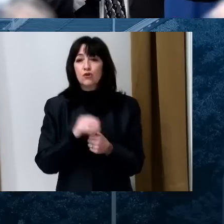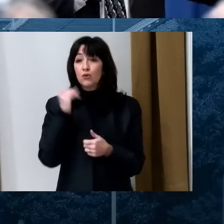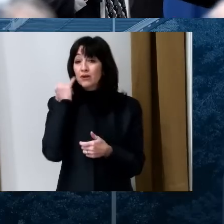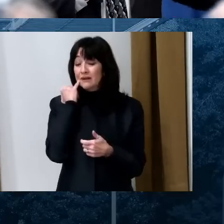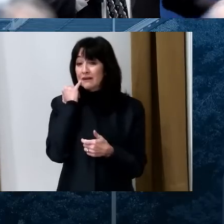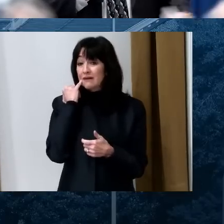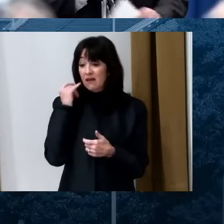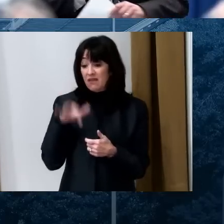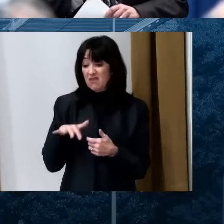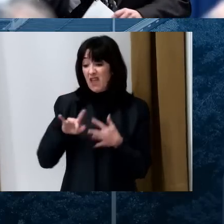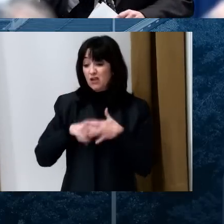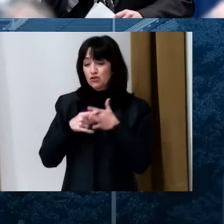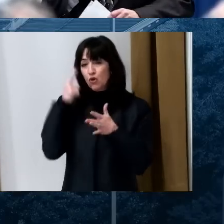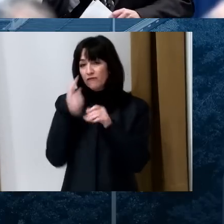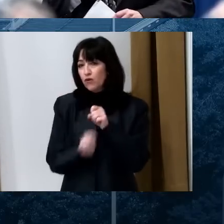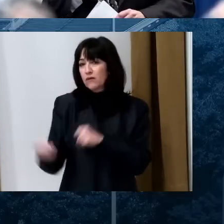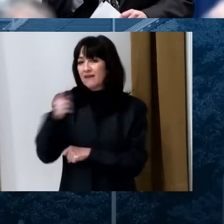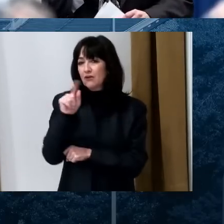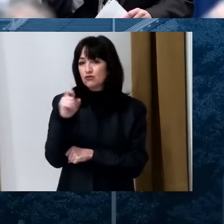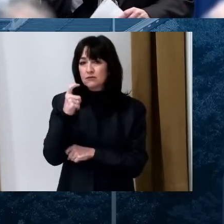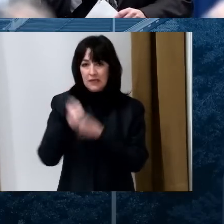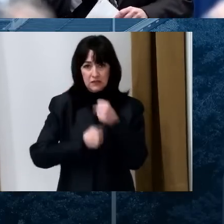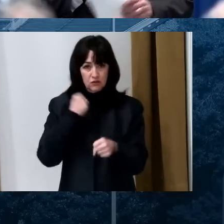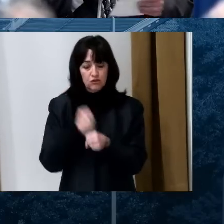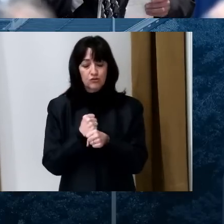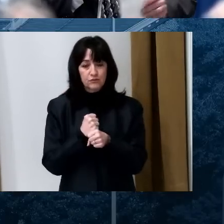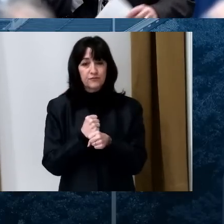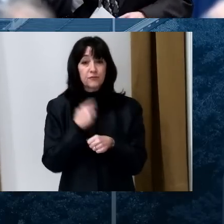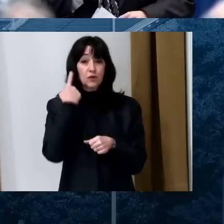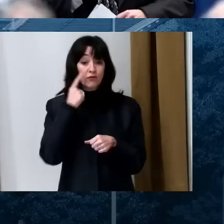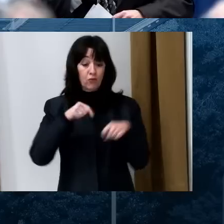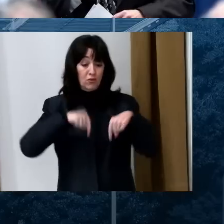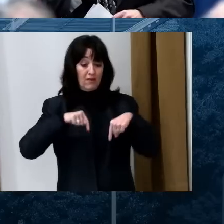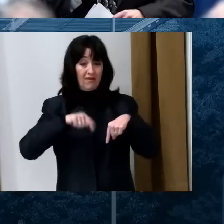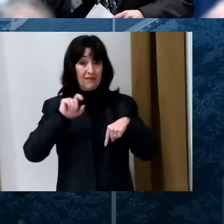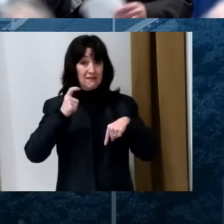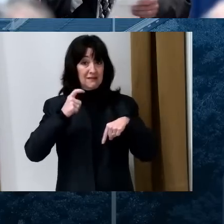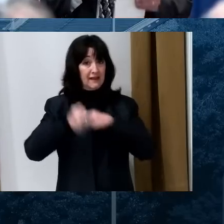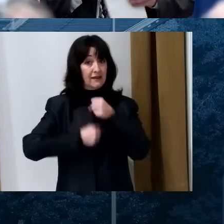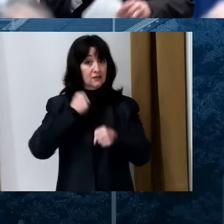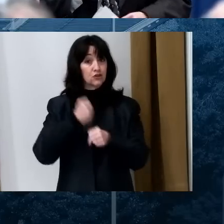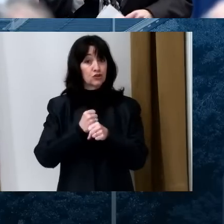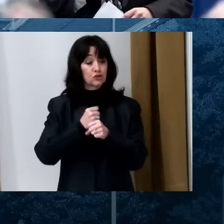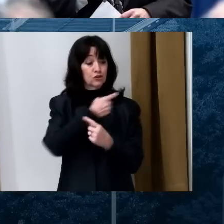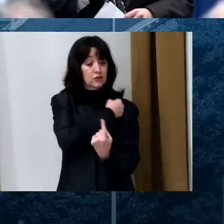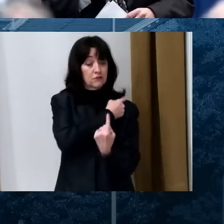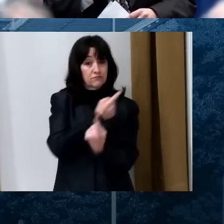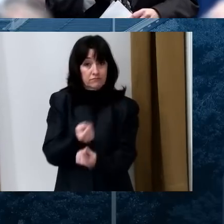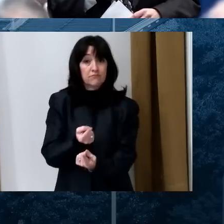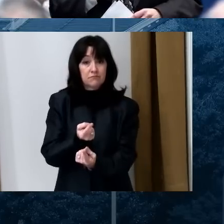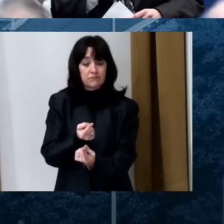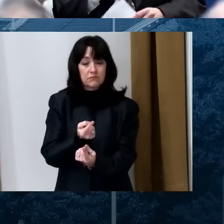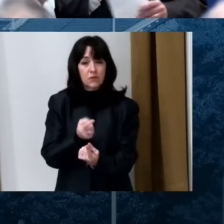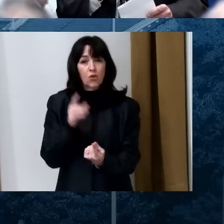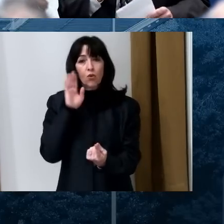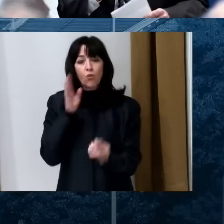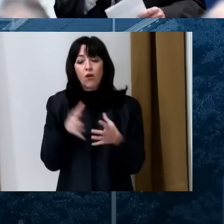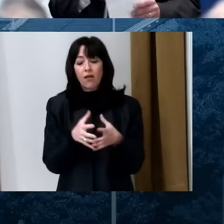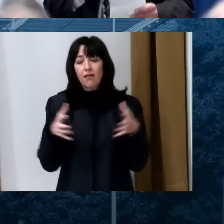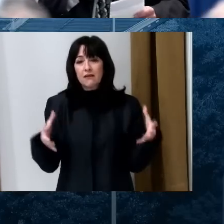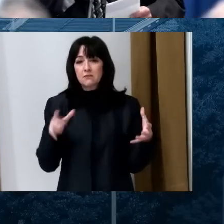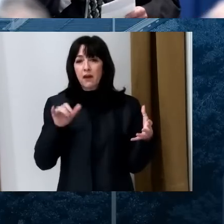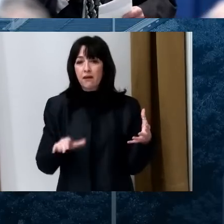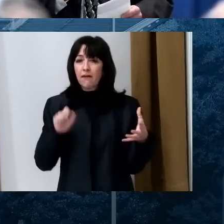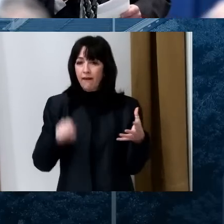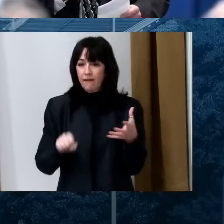effective next tax year. And then for the coming tax year, the tax year we're in right now, to expand the